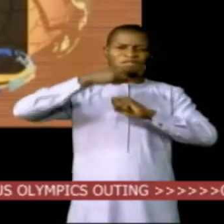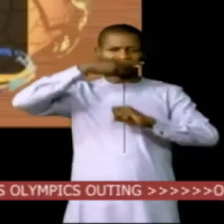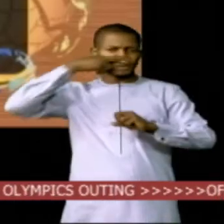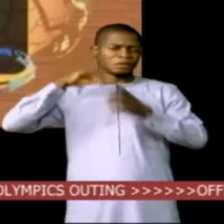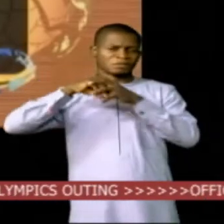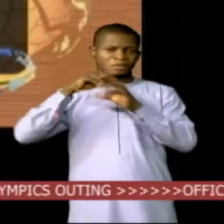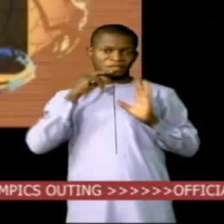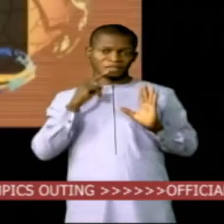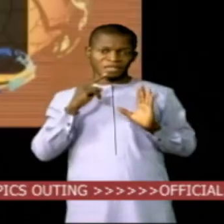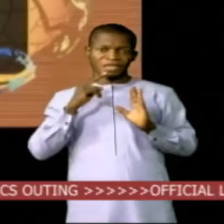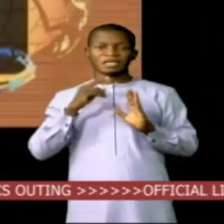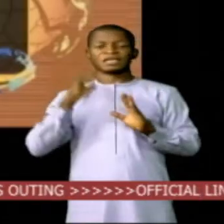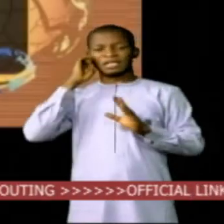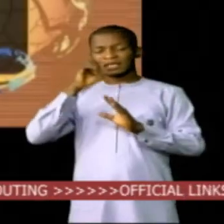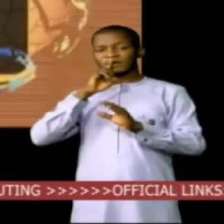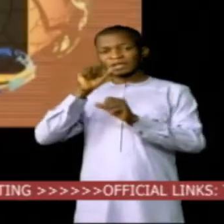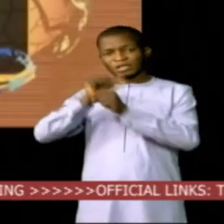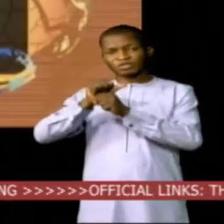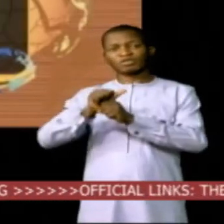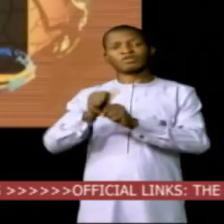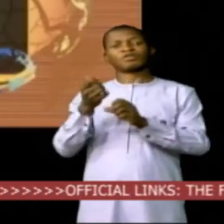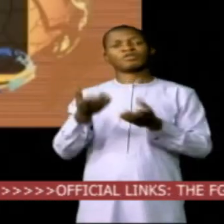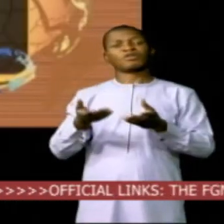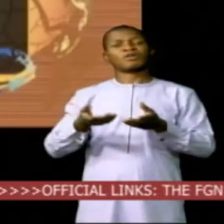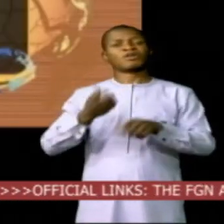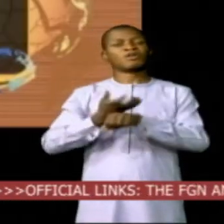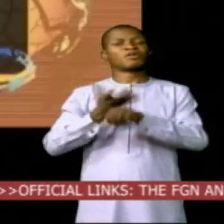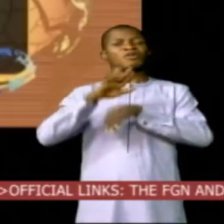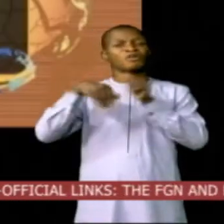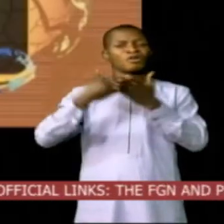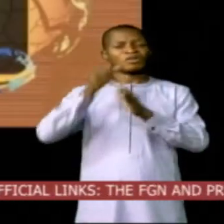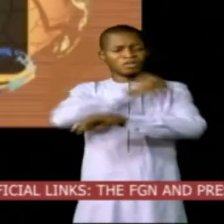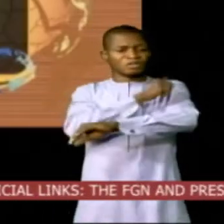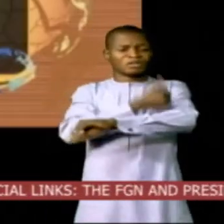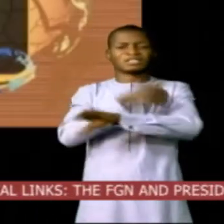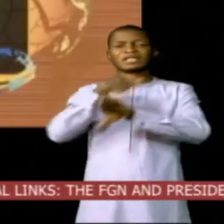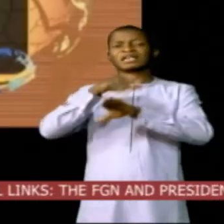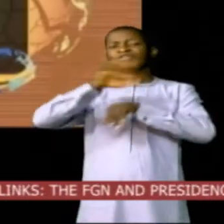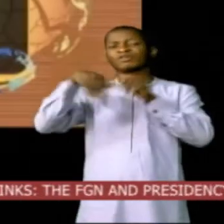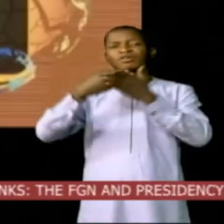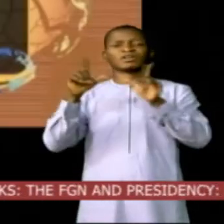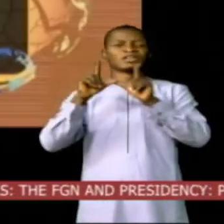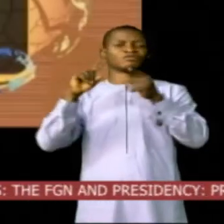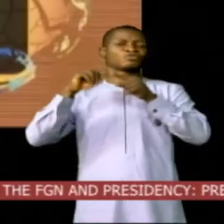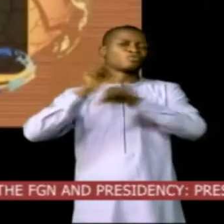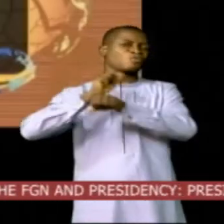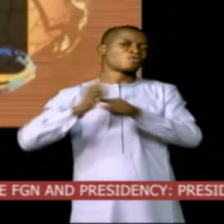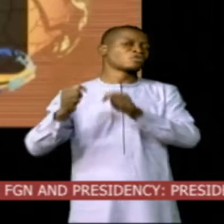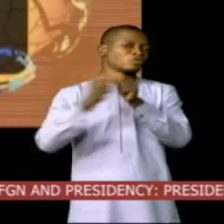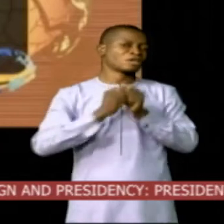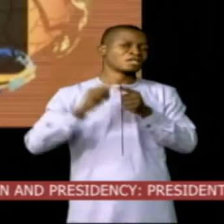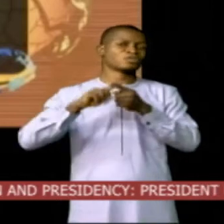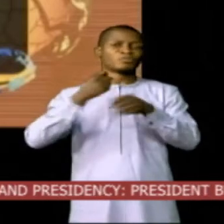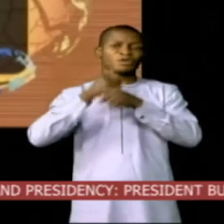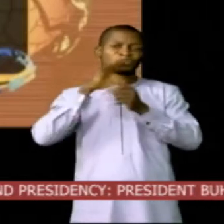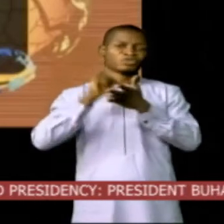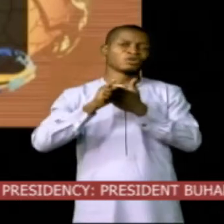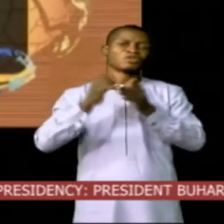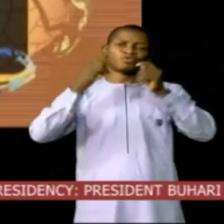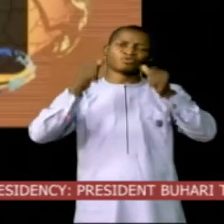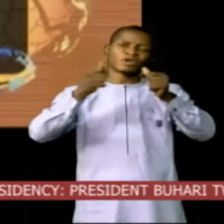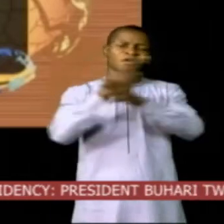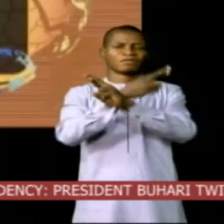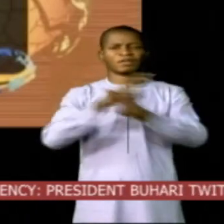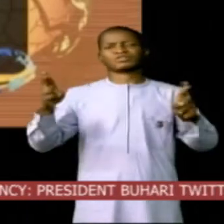He urged the authorities at all levels to work together to ensure their immediate rescue, and also reiterated